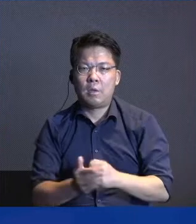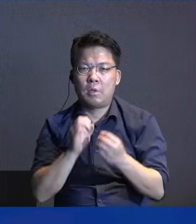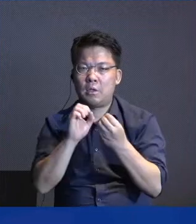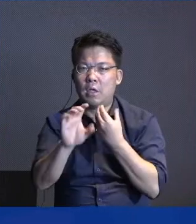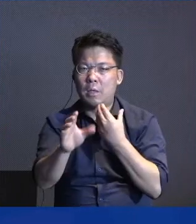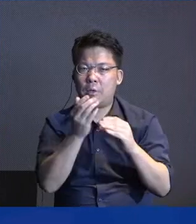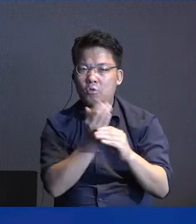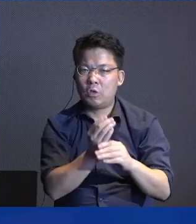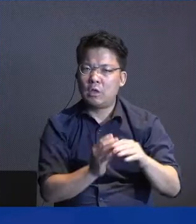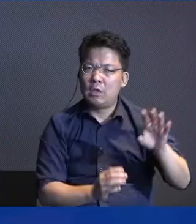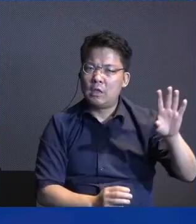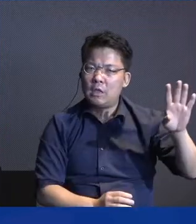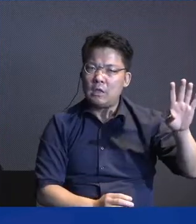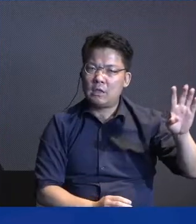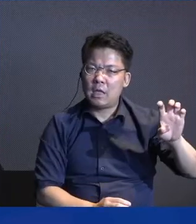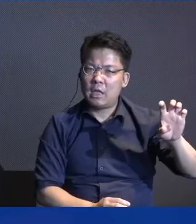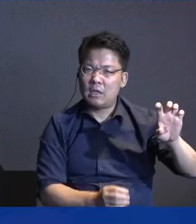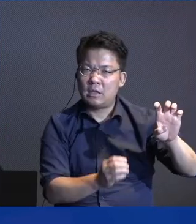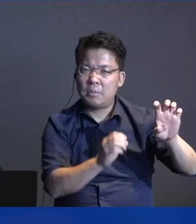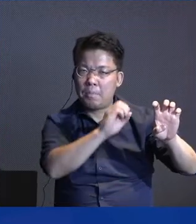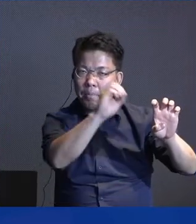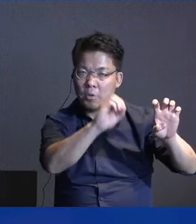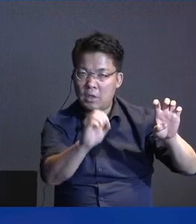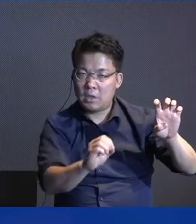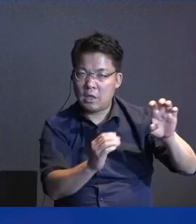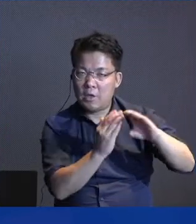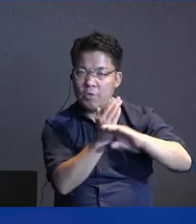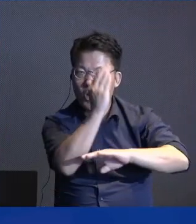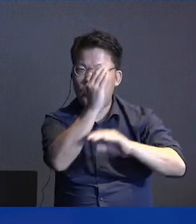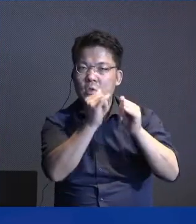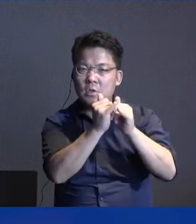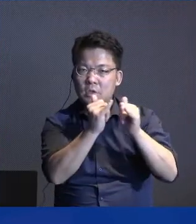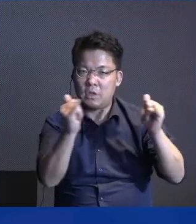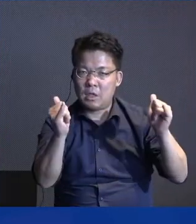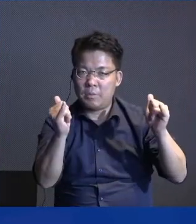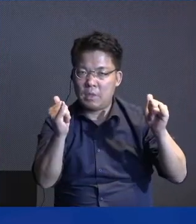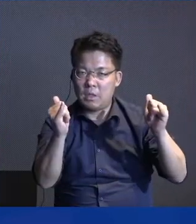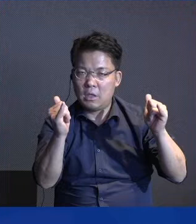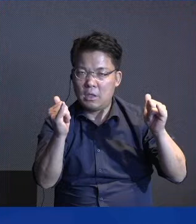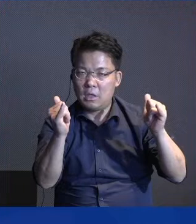40%, say that they have some stress in their life.